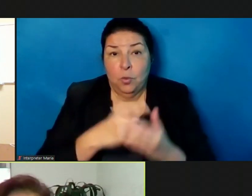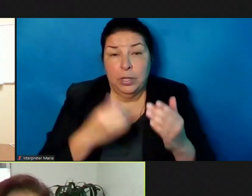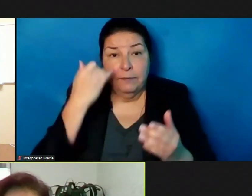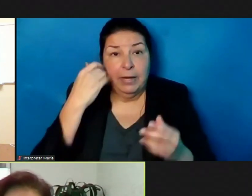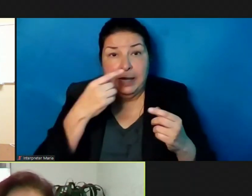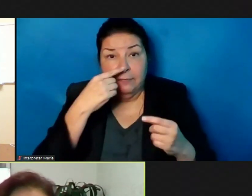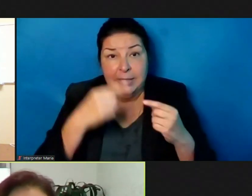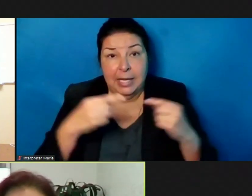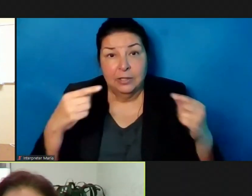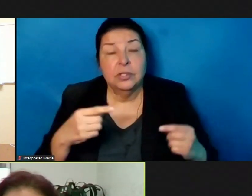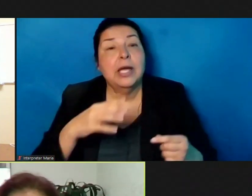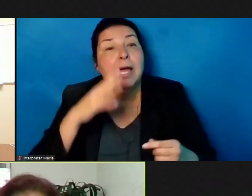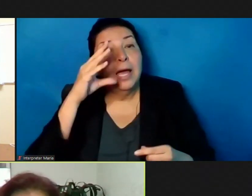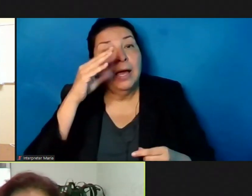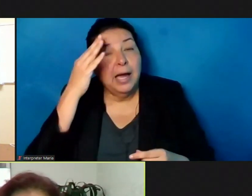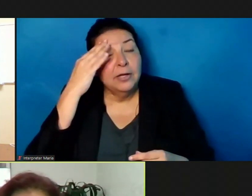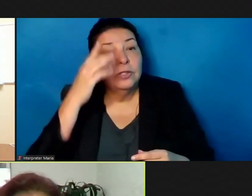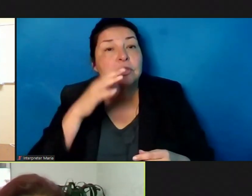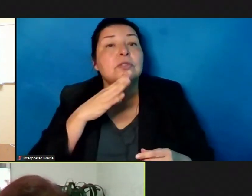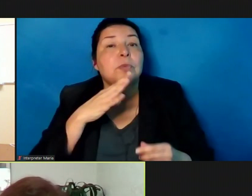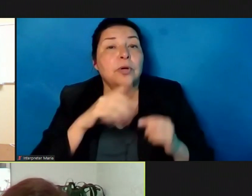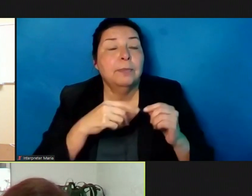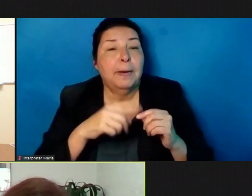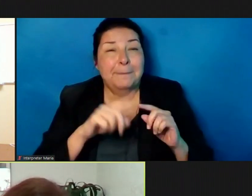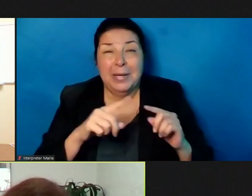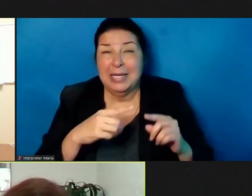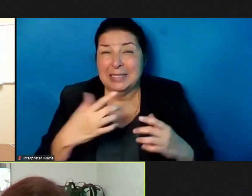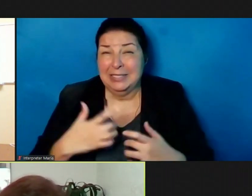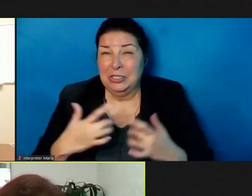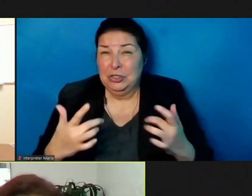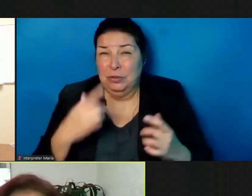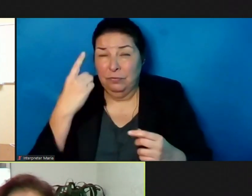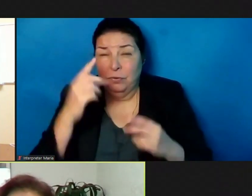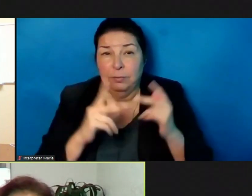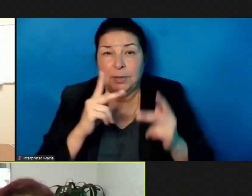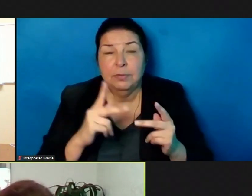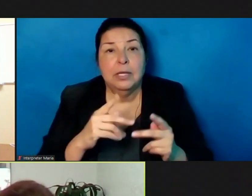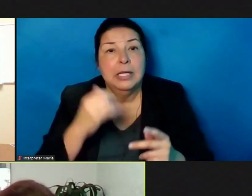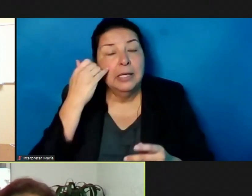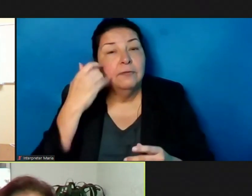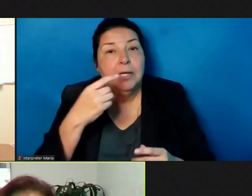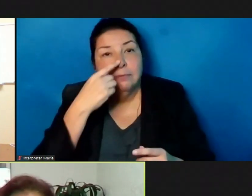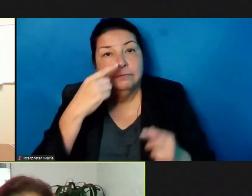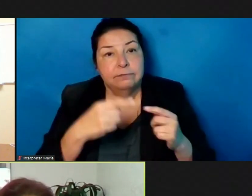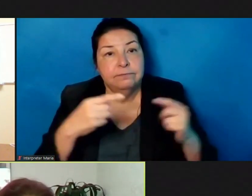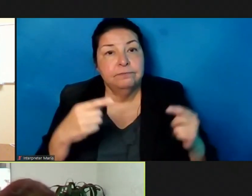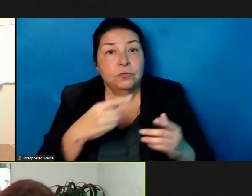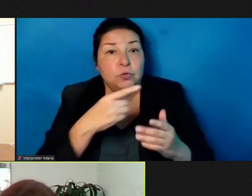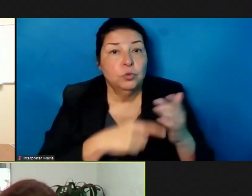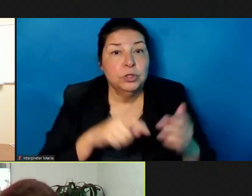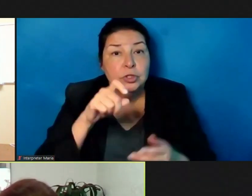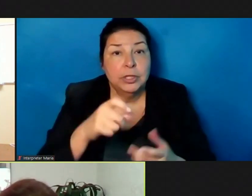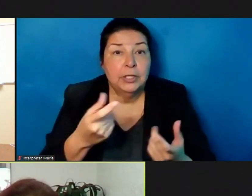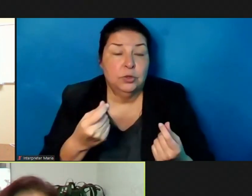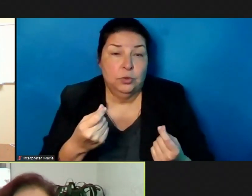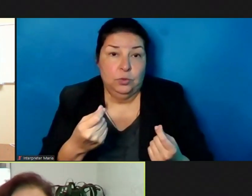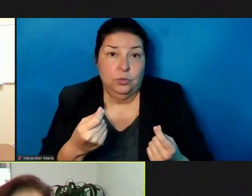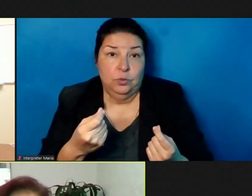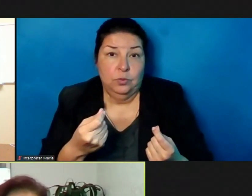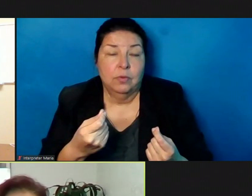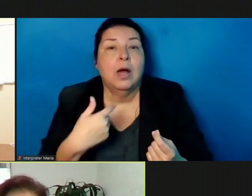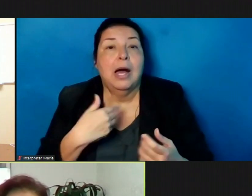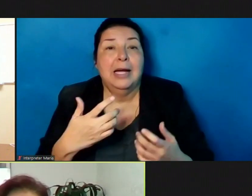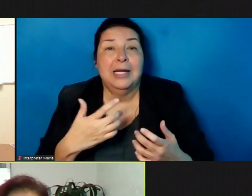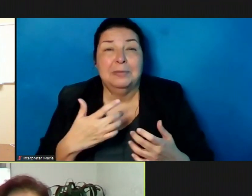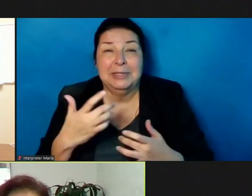you spoke about this, but it's a big concern for people. If I have an allergy, what should I do? I'm